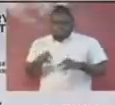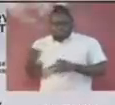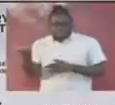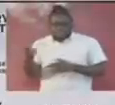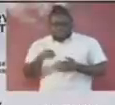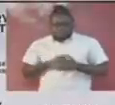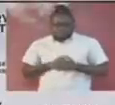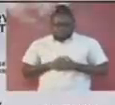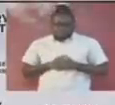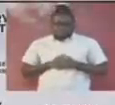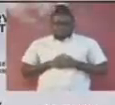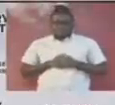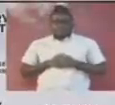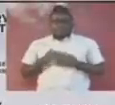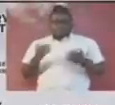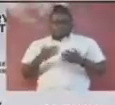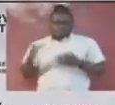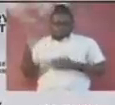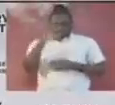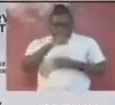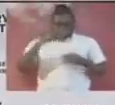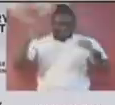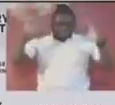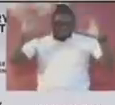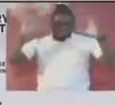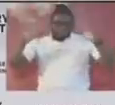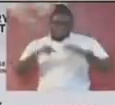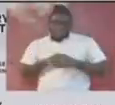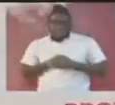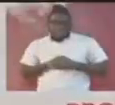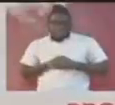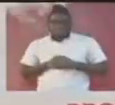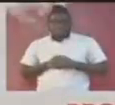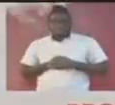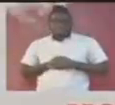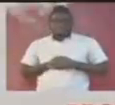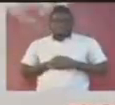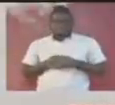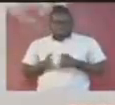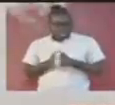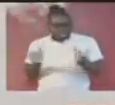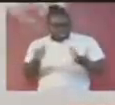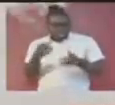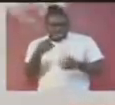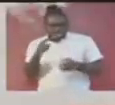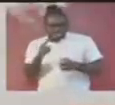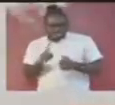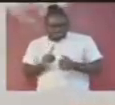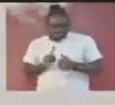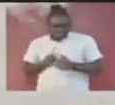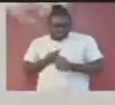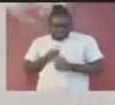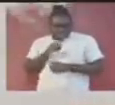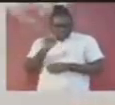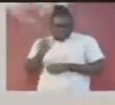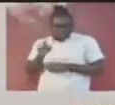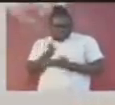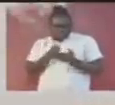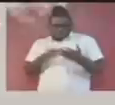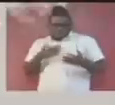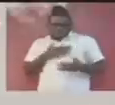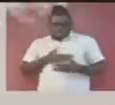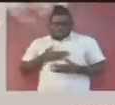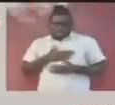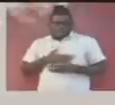part of the question before we go to Dr. Alexander. we speak, and we should speak